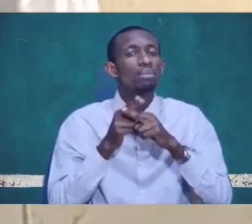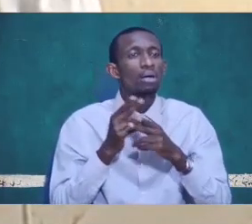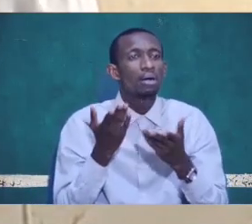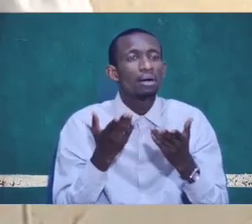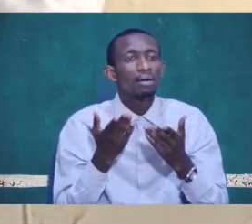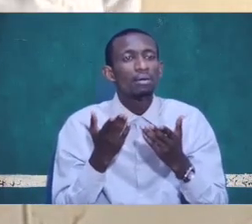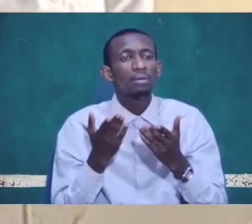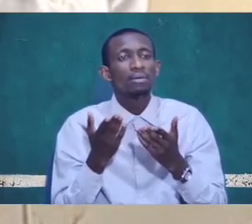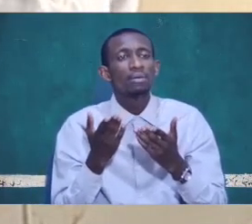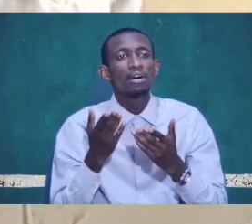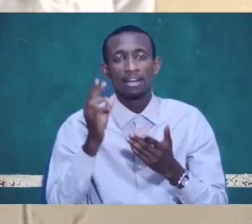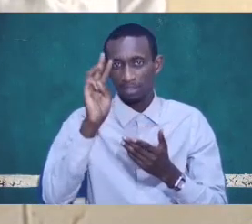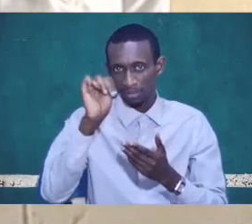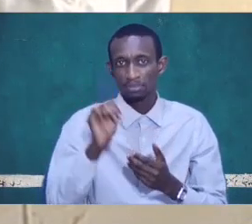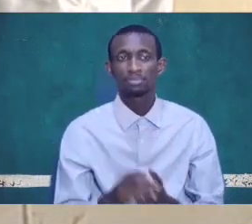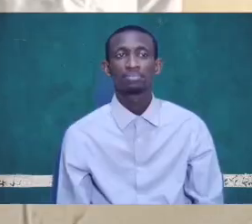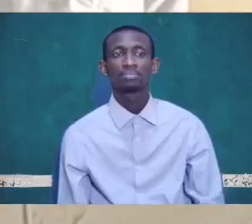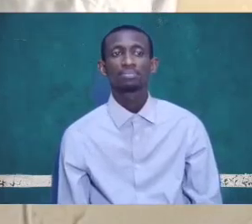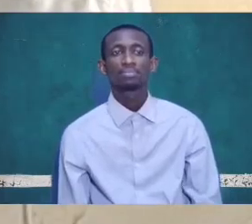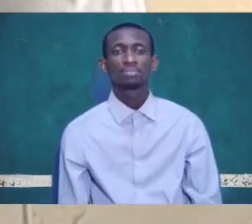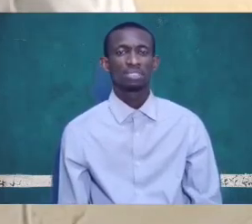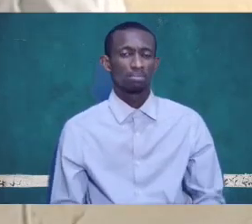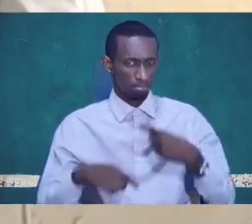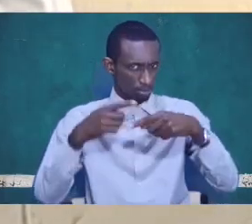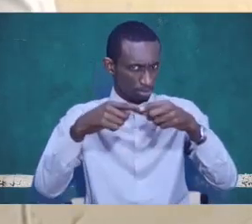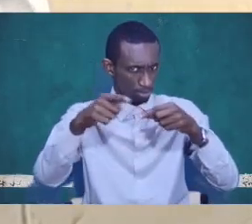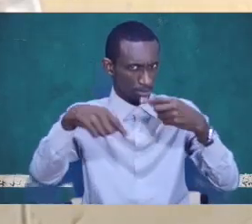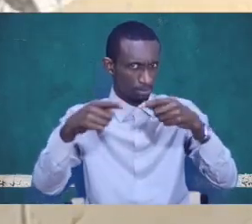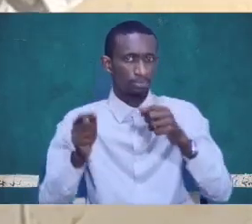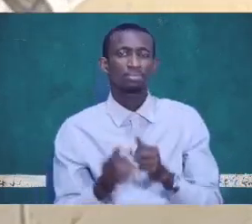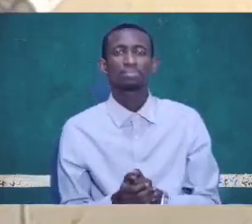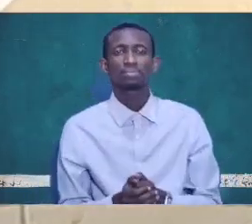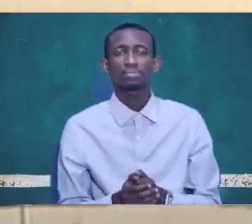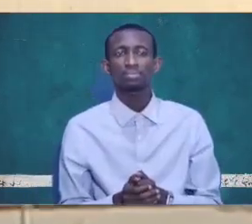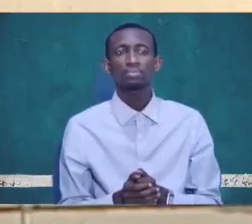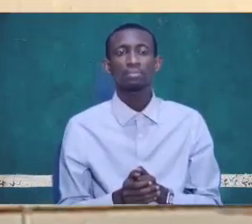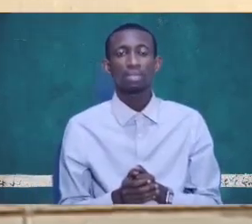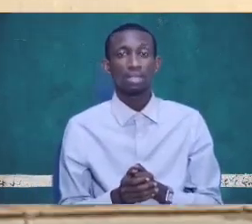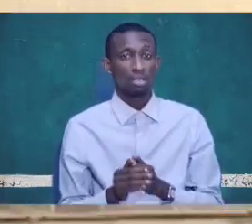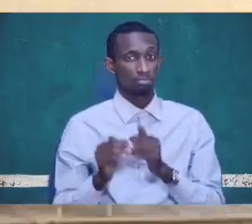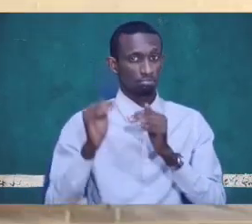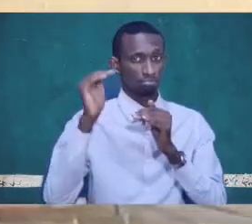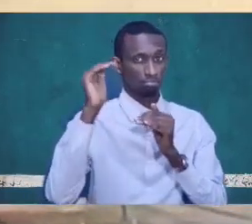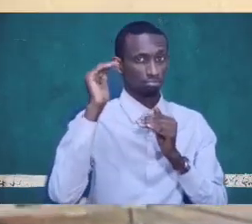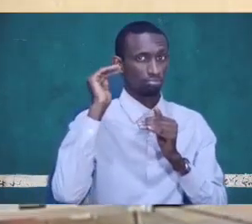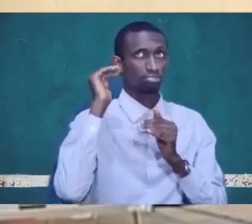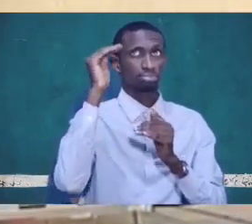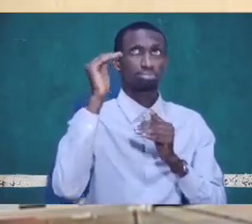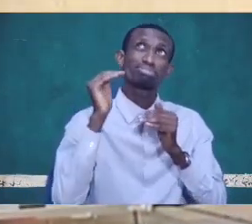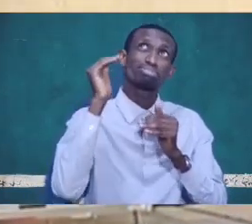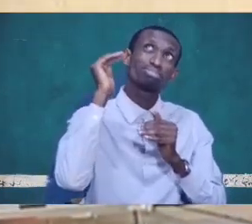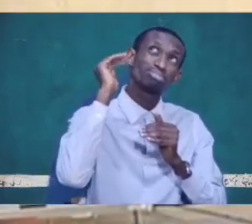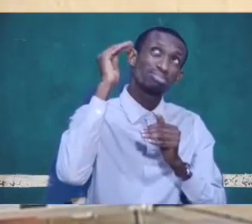which is called M, and so on. And the highest value, the highest number of the energy